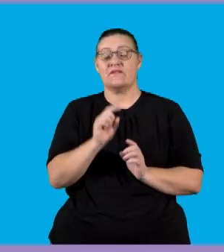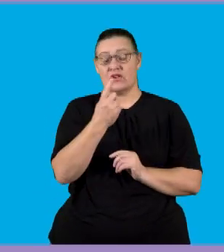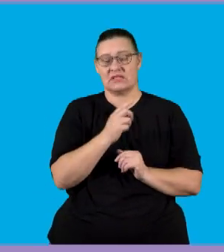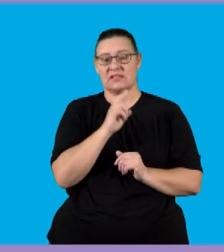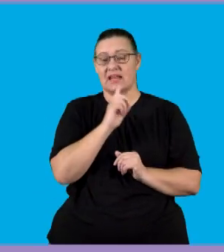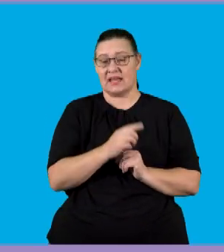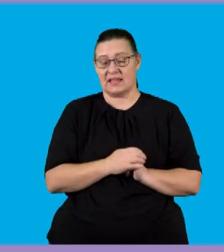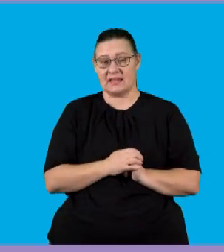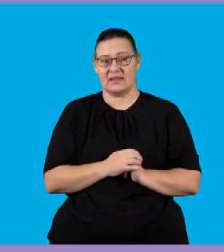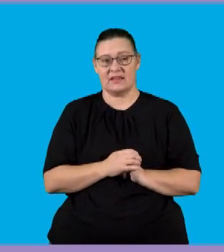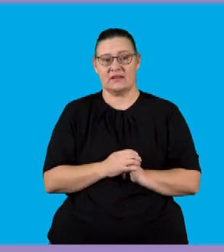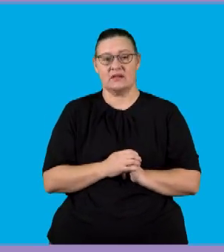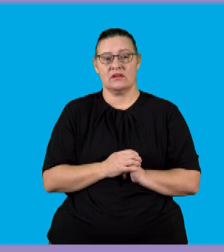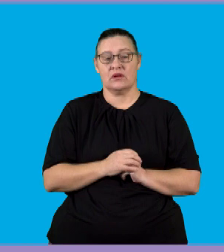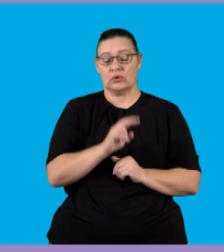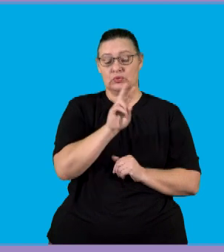here says